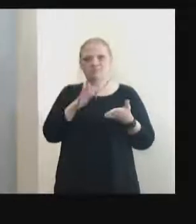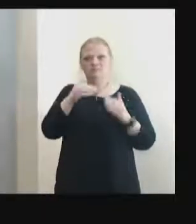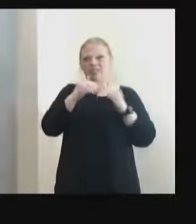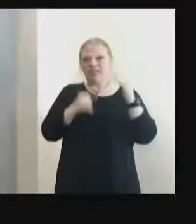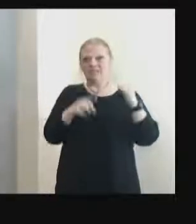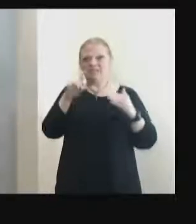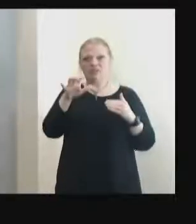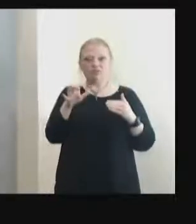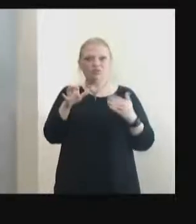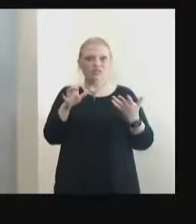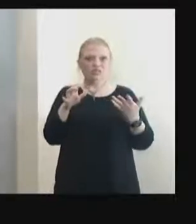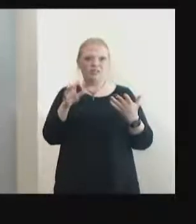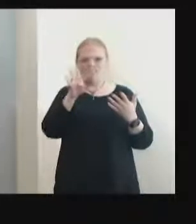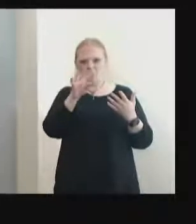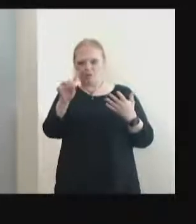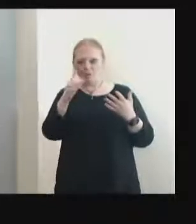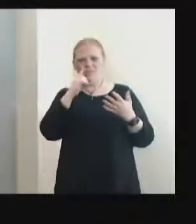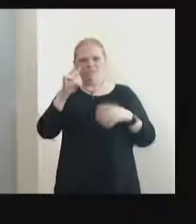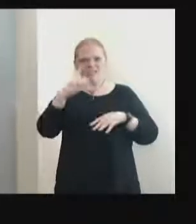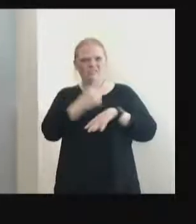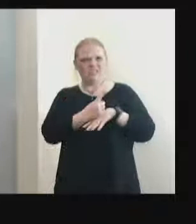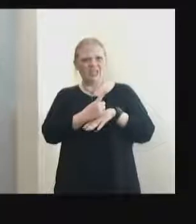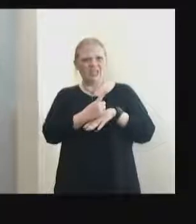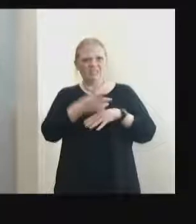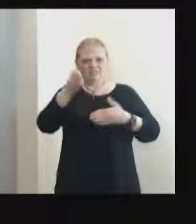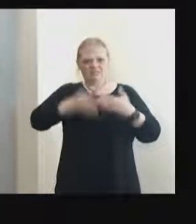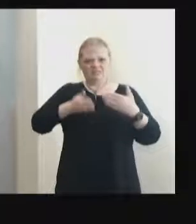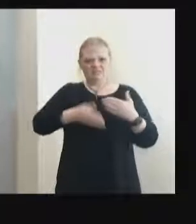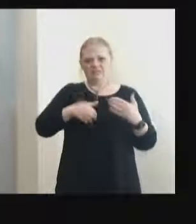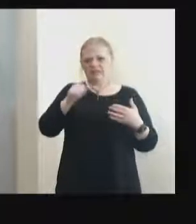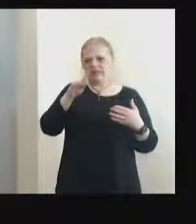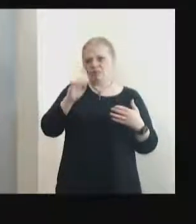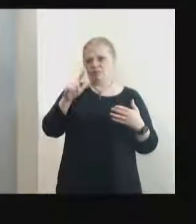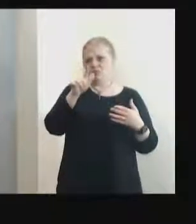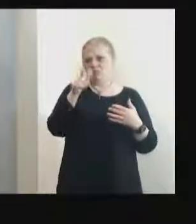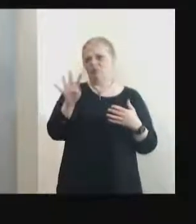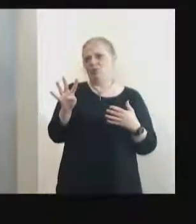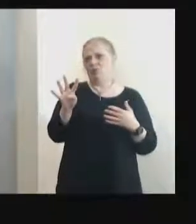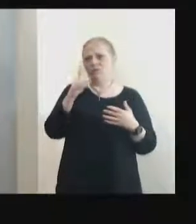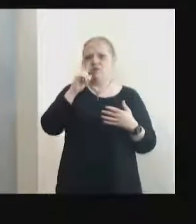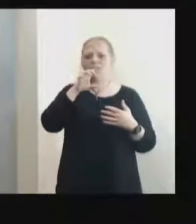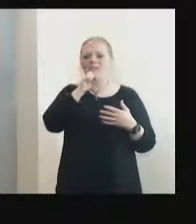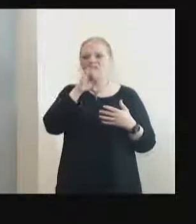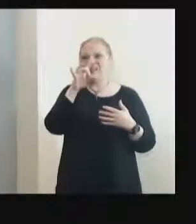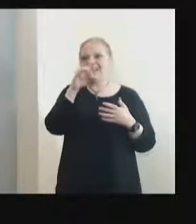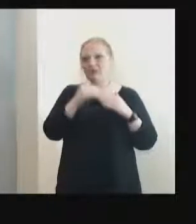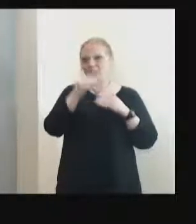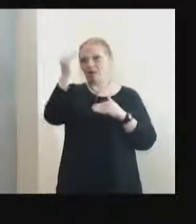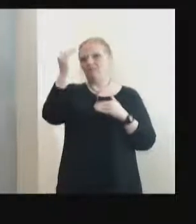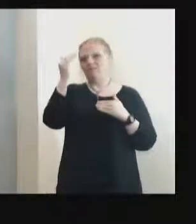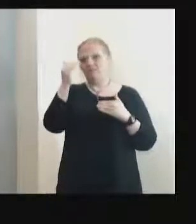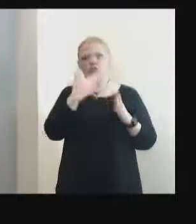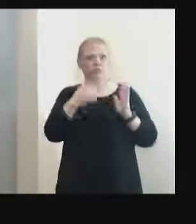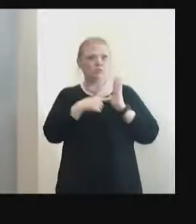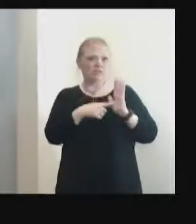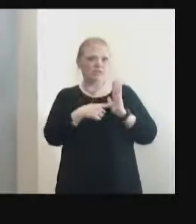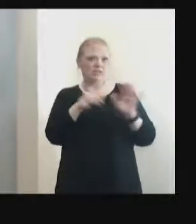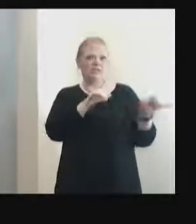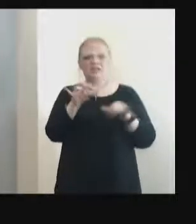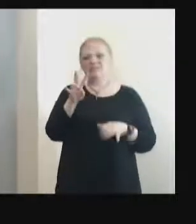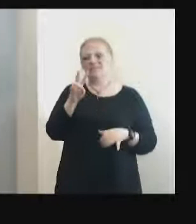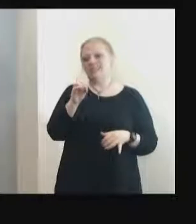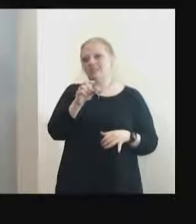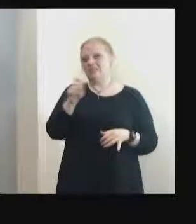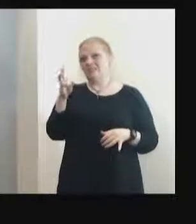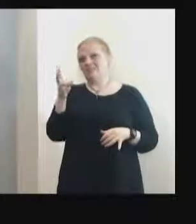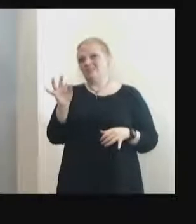There were only 41 cases in the 7 days that ended April 24th in the 80 and above. So that's a good sign. Same thing with the 70 to 79.